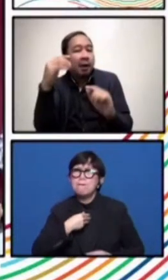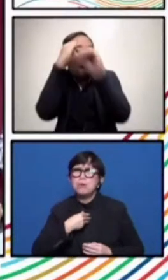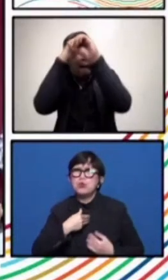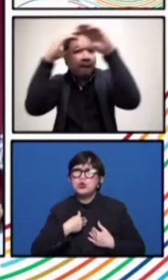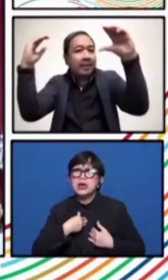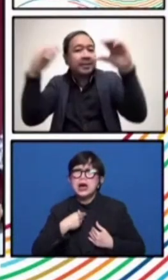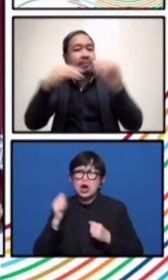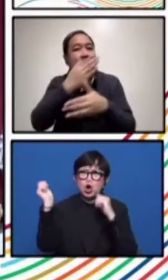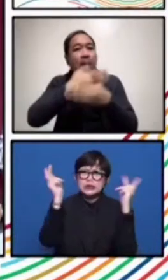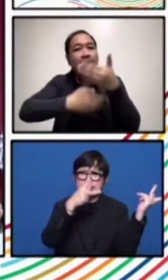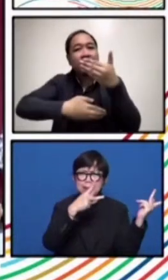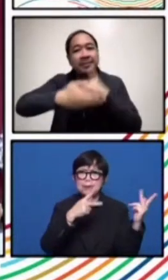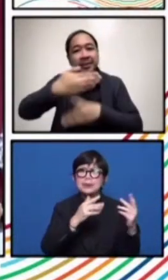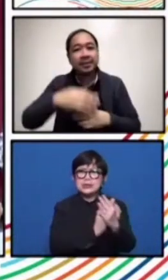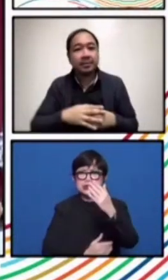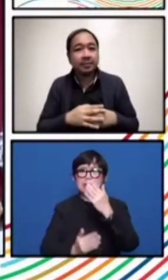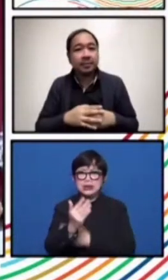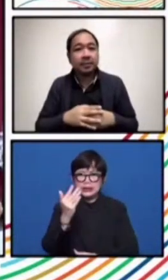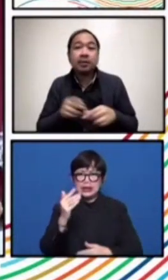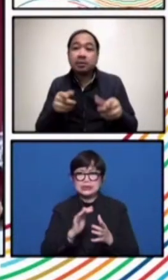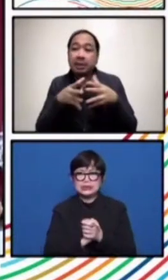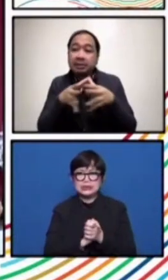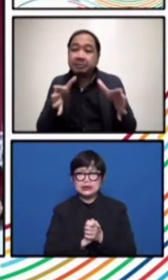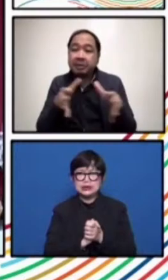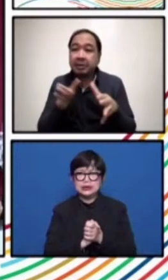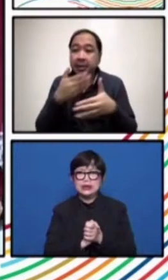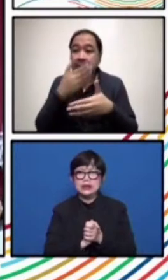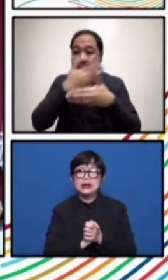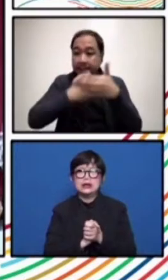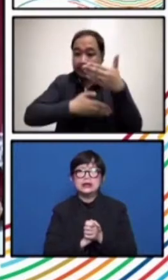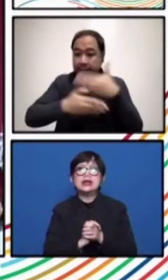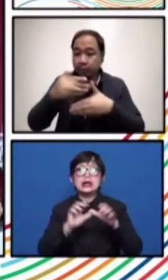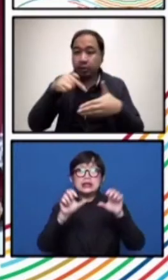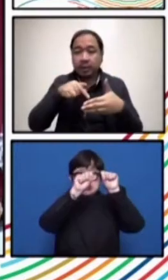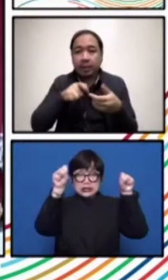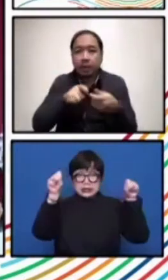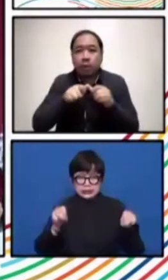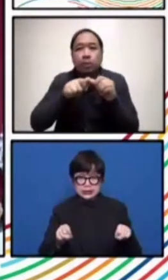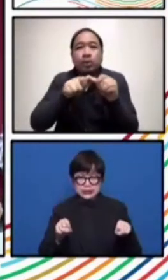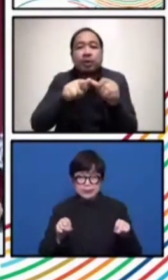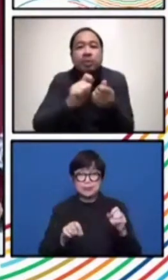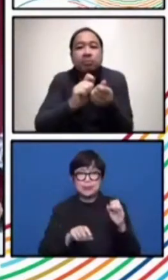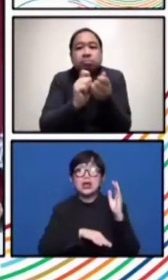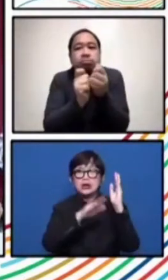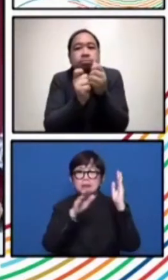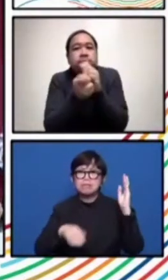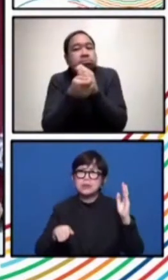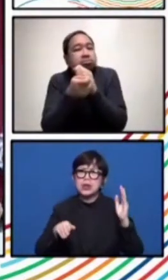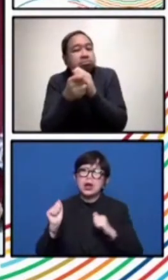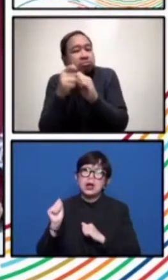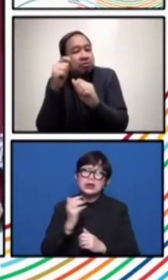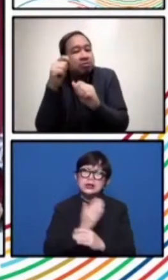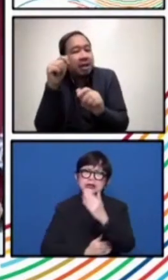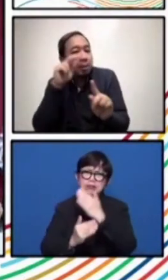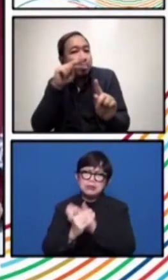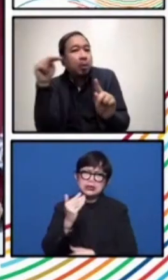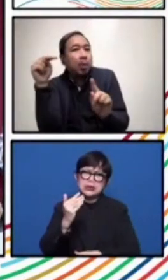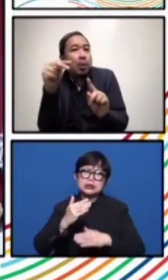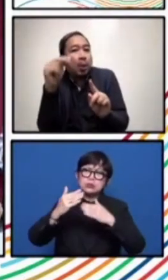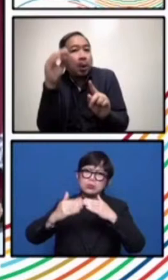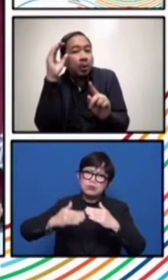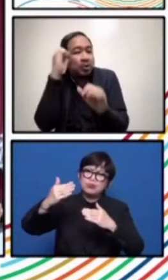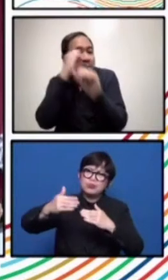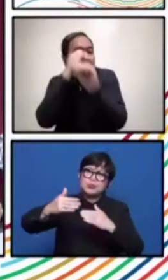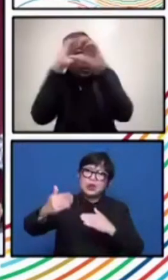clpd disability on involving concept it means that deserve the lizards from the interaction between